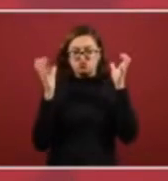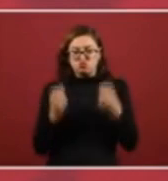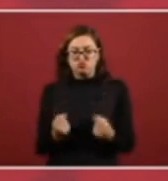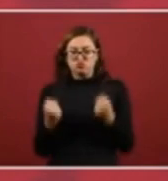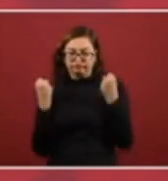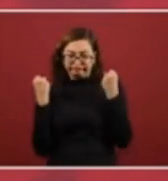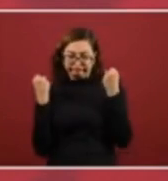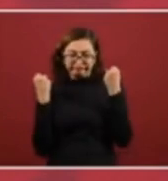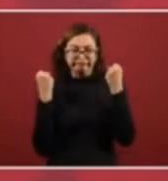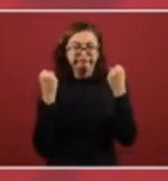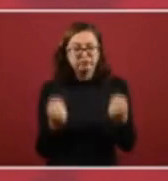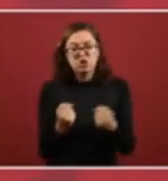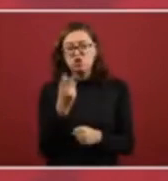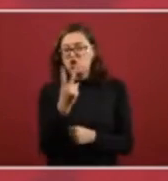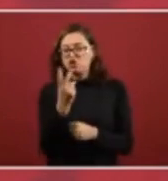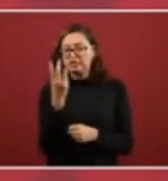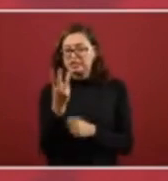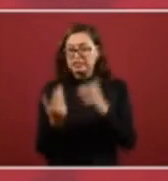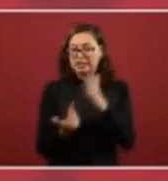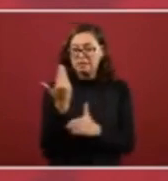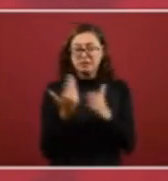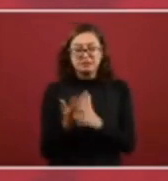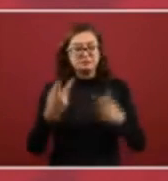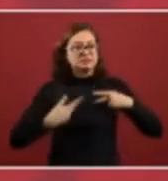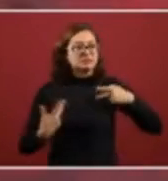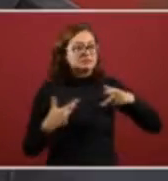we wanted to see if, like in the